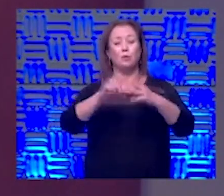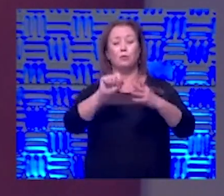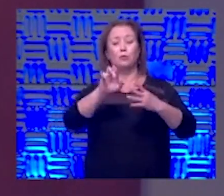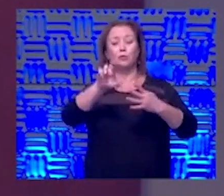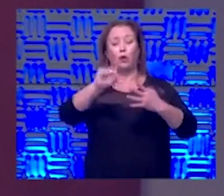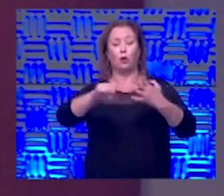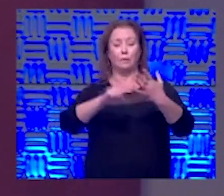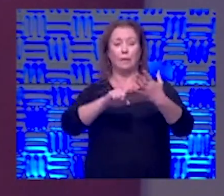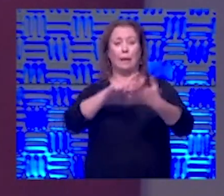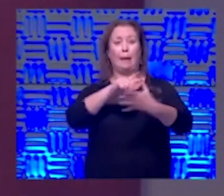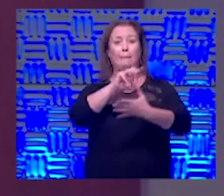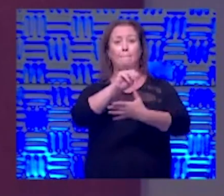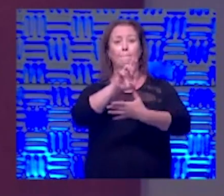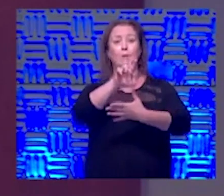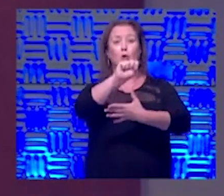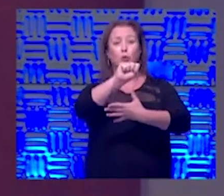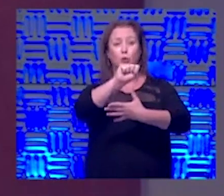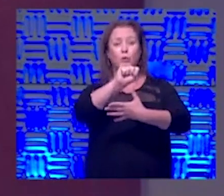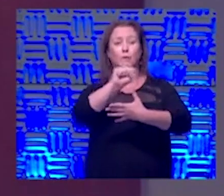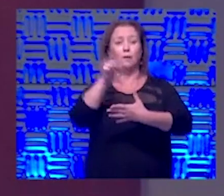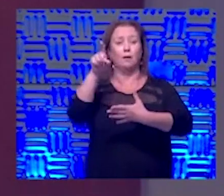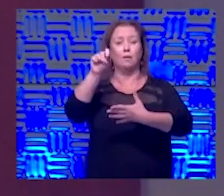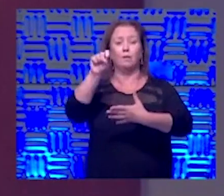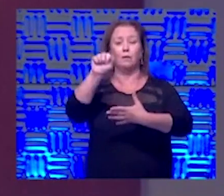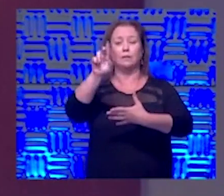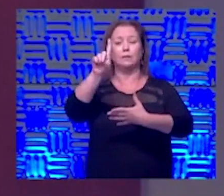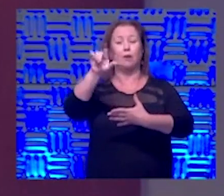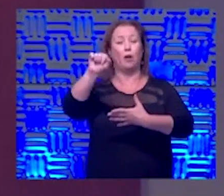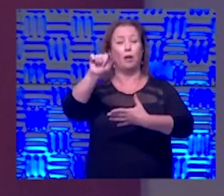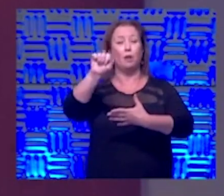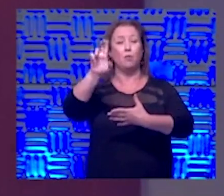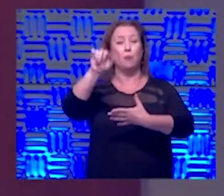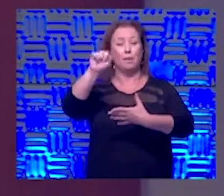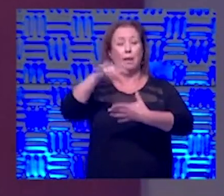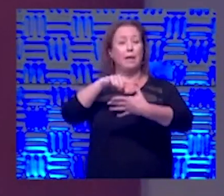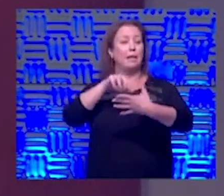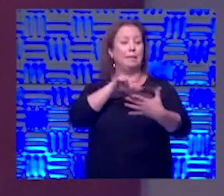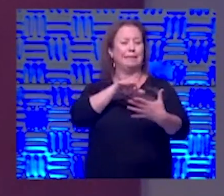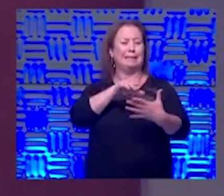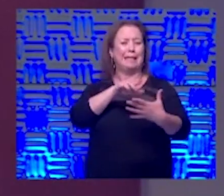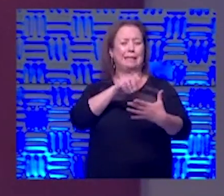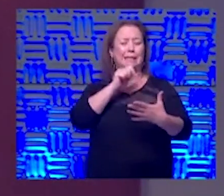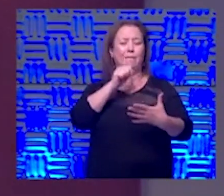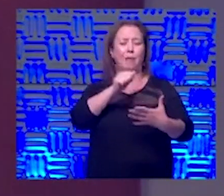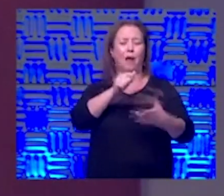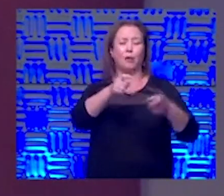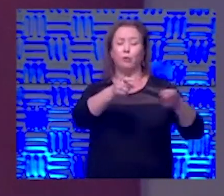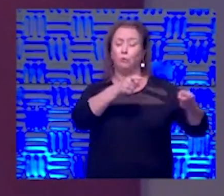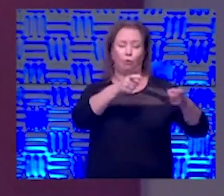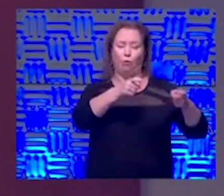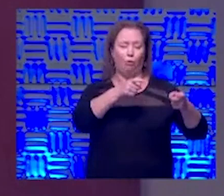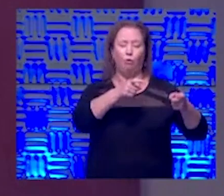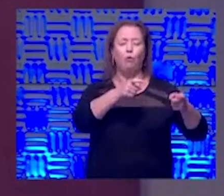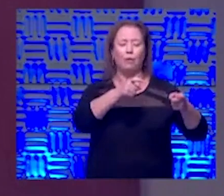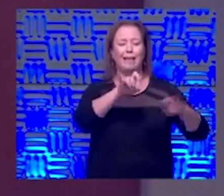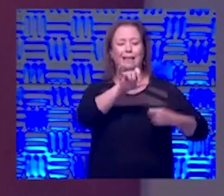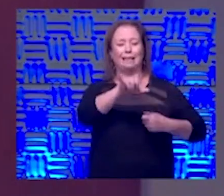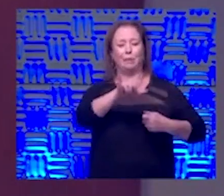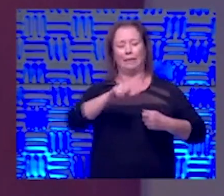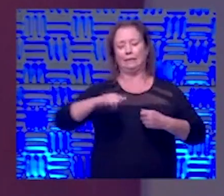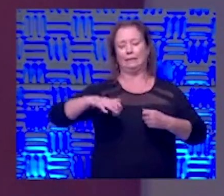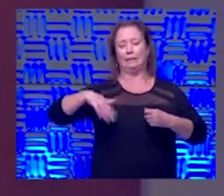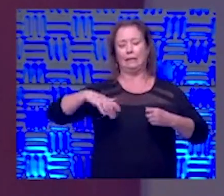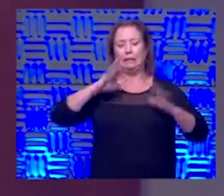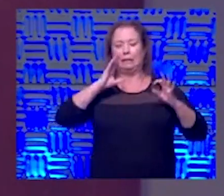with the MERS coronavirus in Saudi Arabia. Even though the studies have not been well controlled, that's why it's not